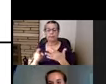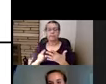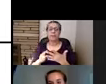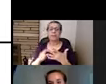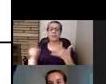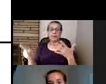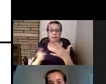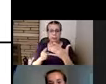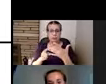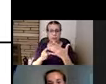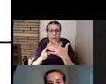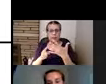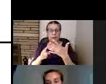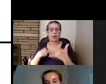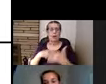may,